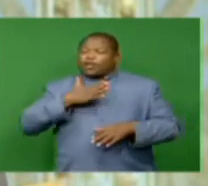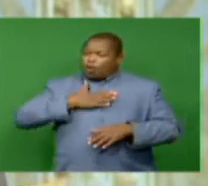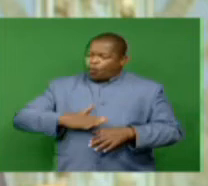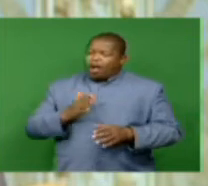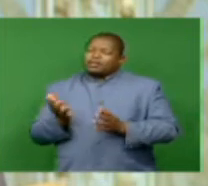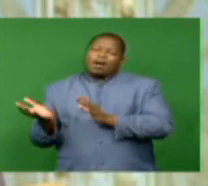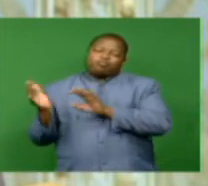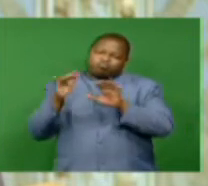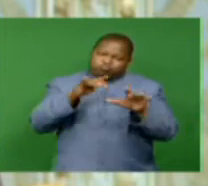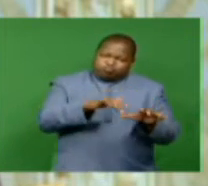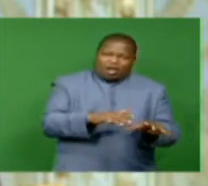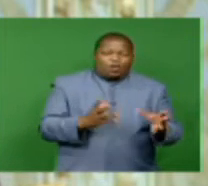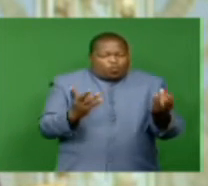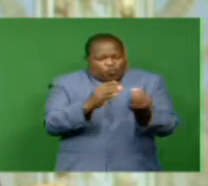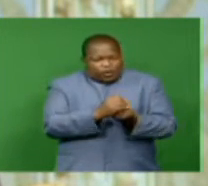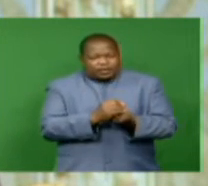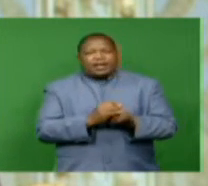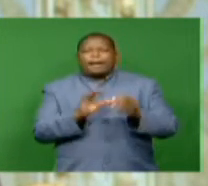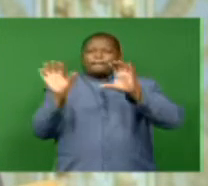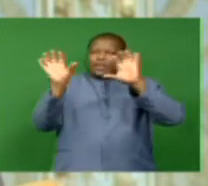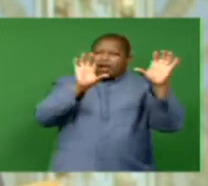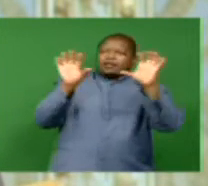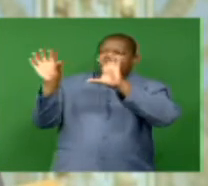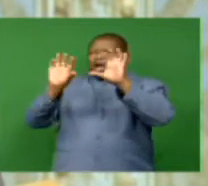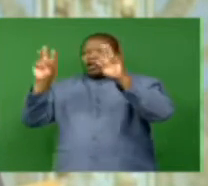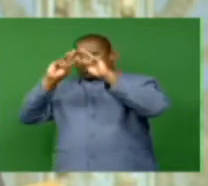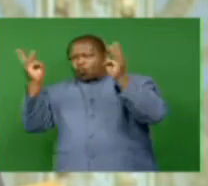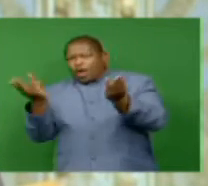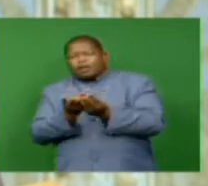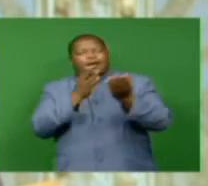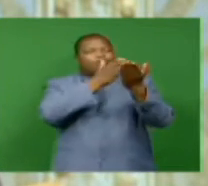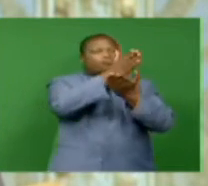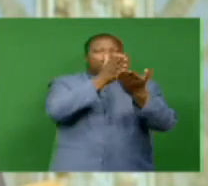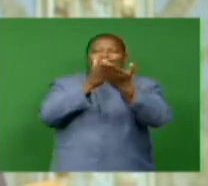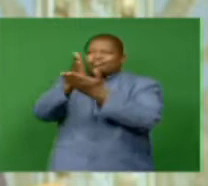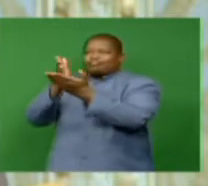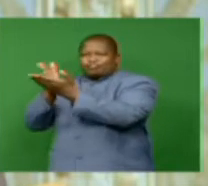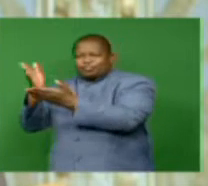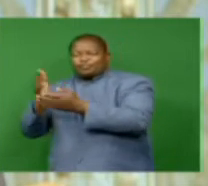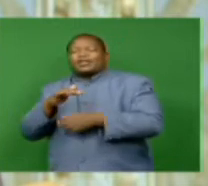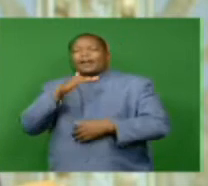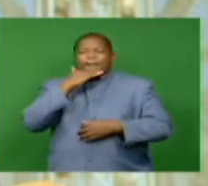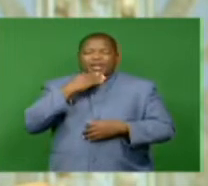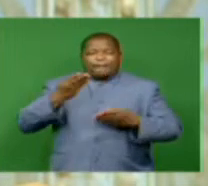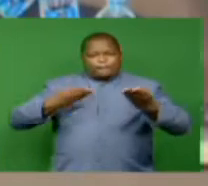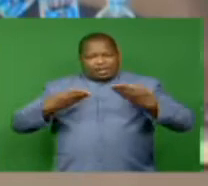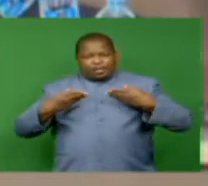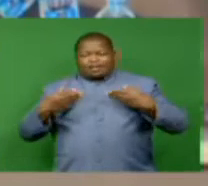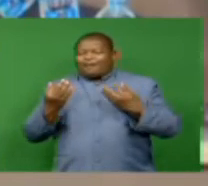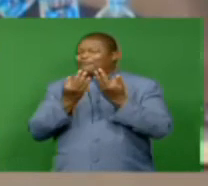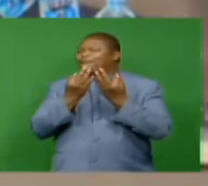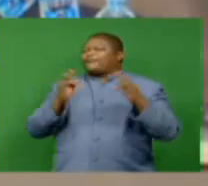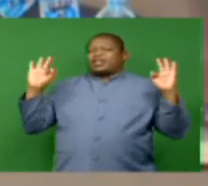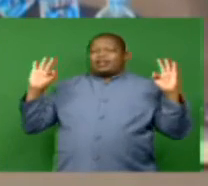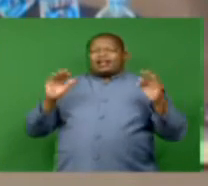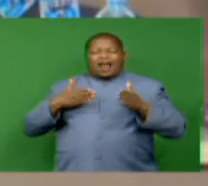the opportunities that the African Continental Free Trade Area brings.